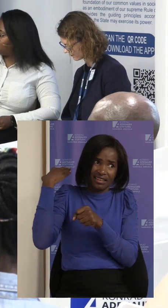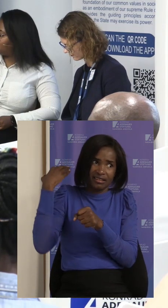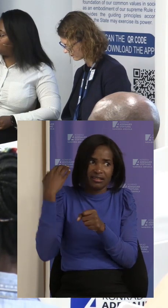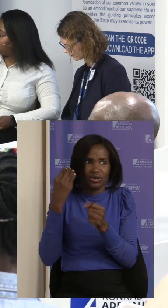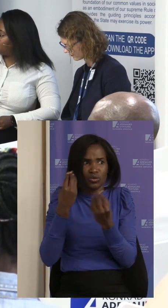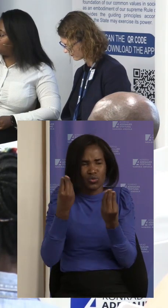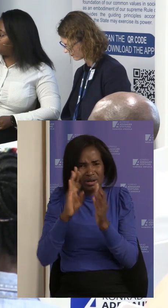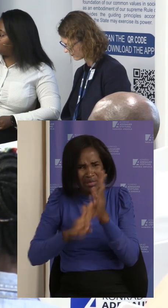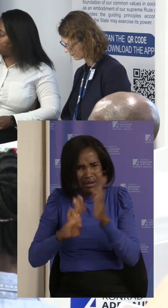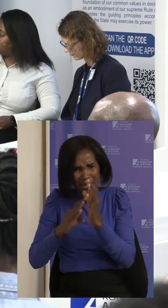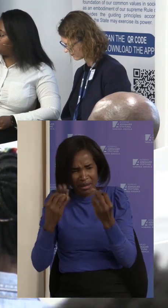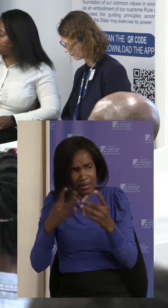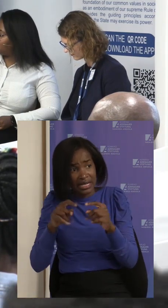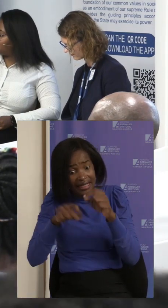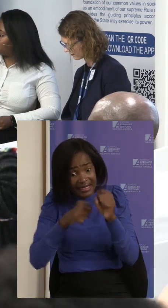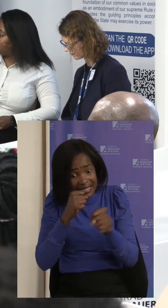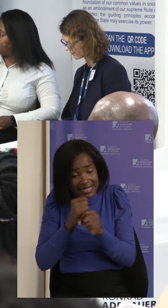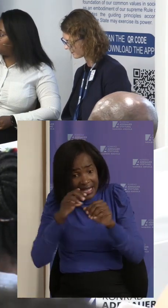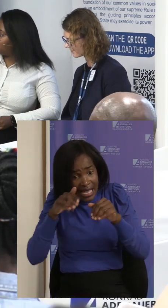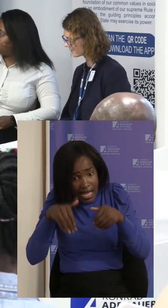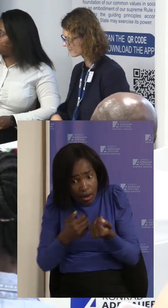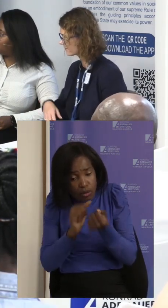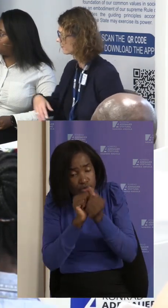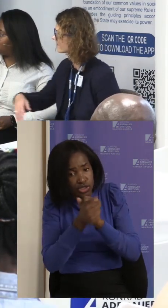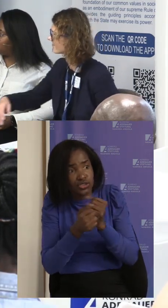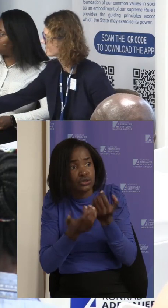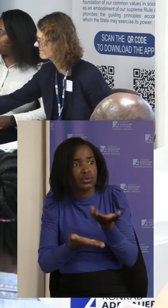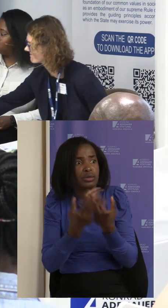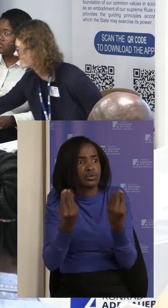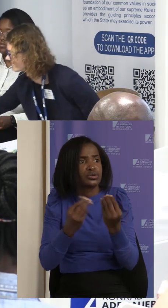Yeah. Take it right now? Yeah.